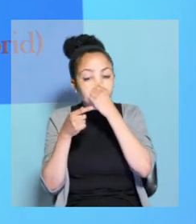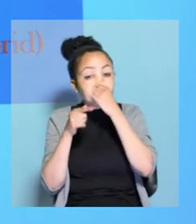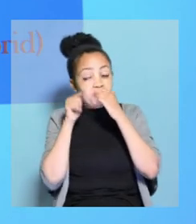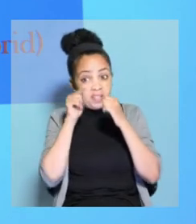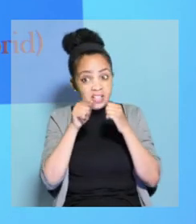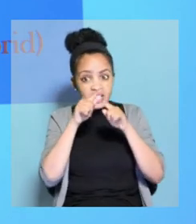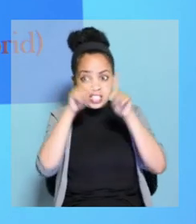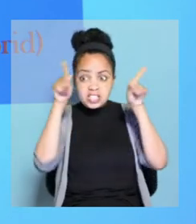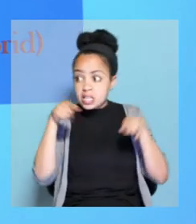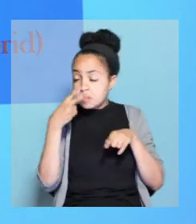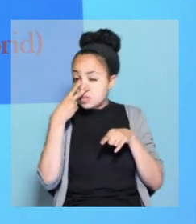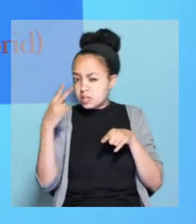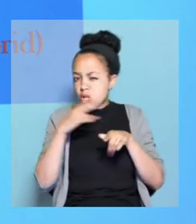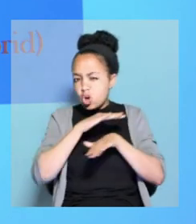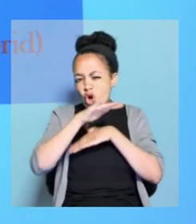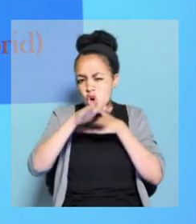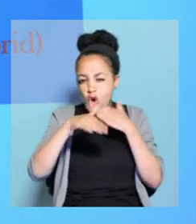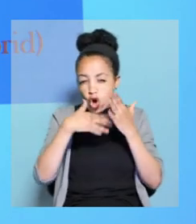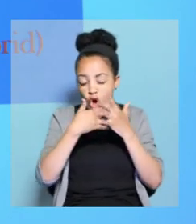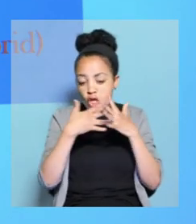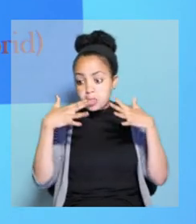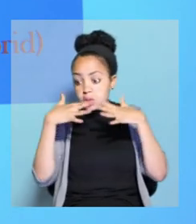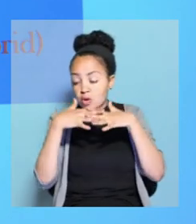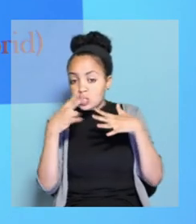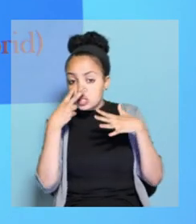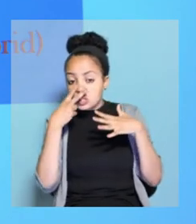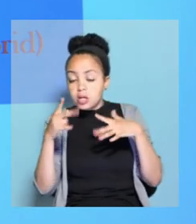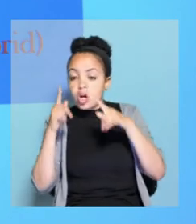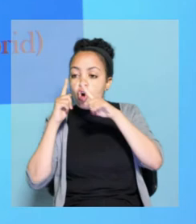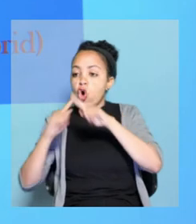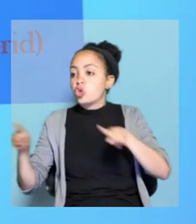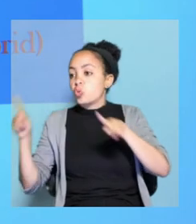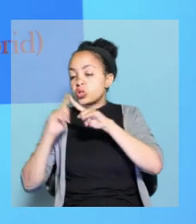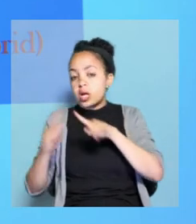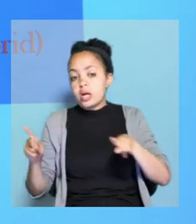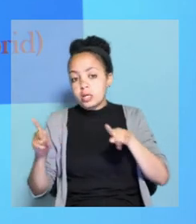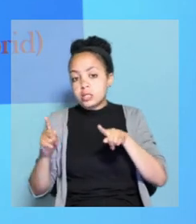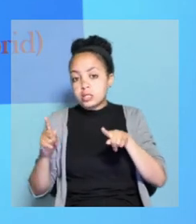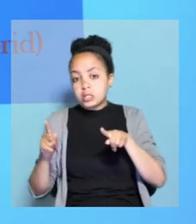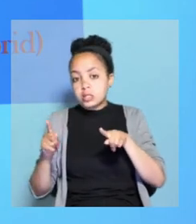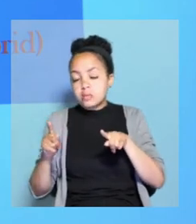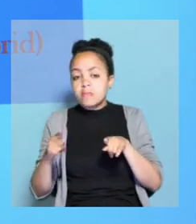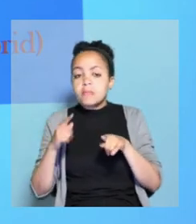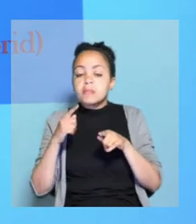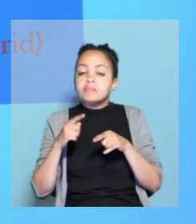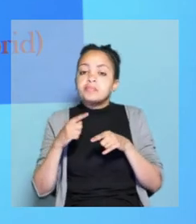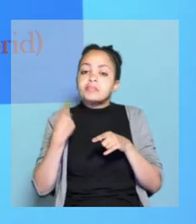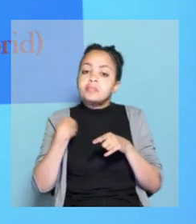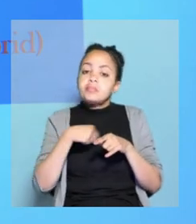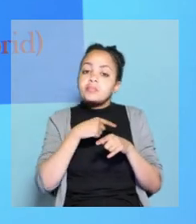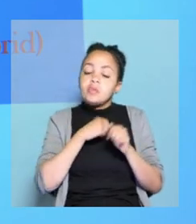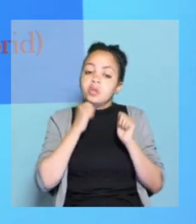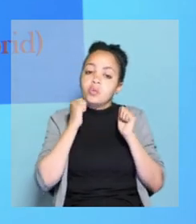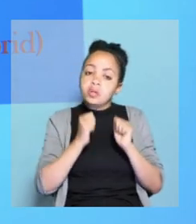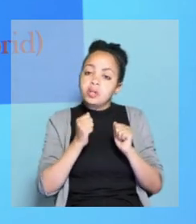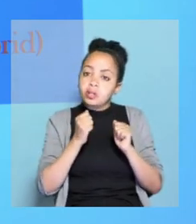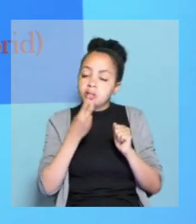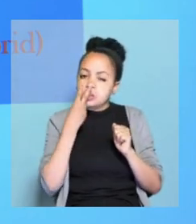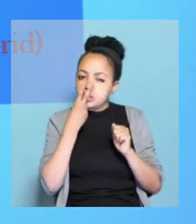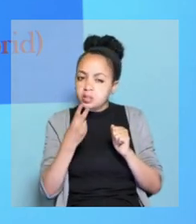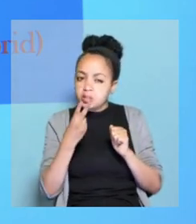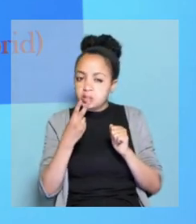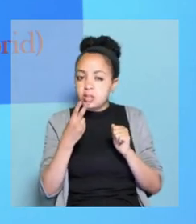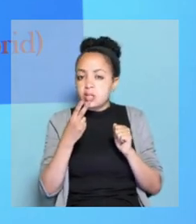this table, all the progeny is going to heterozygous. Then, we can deduce